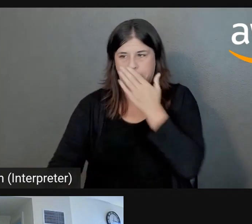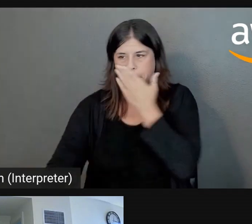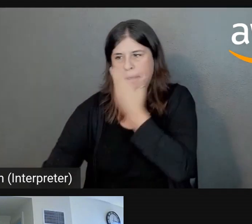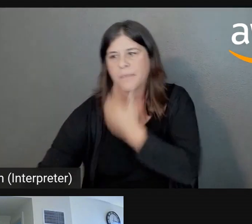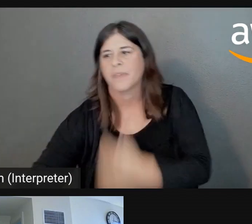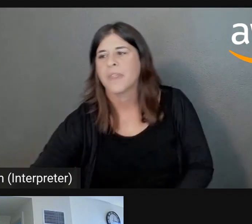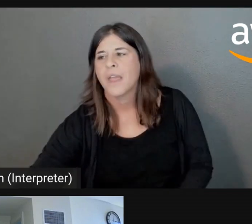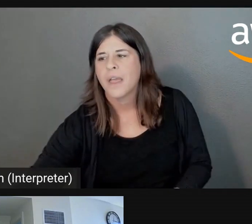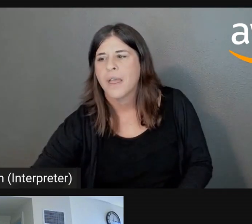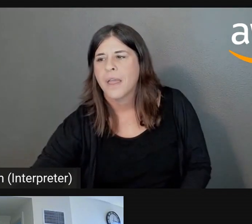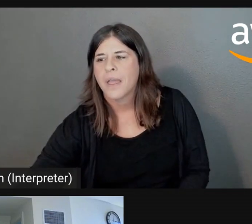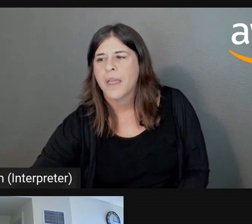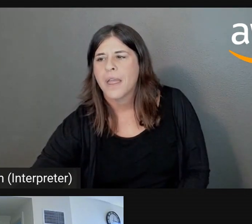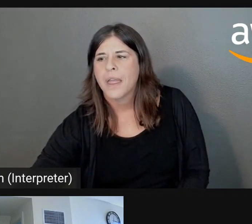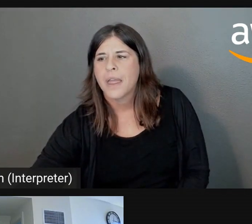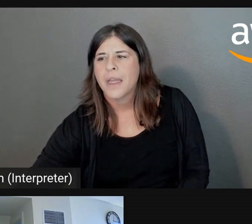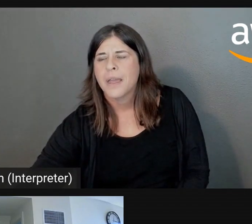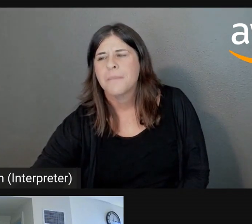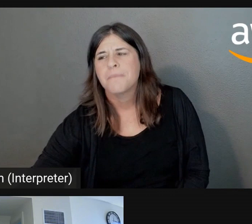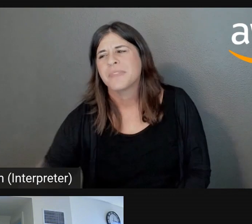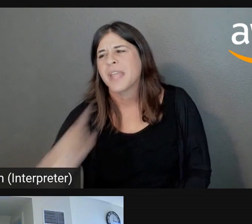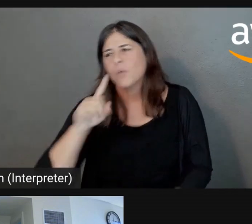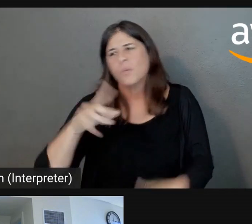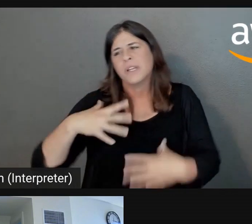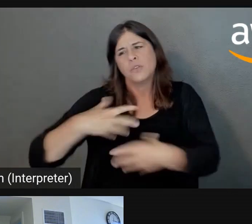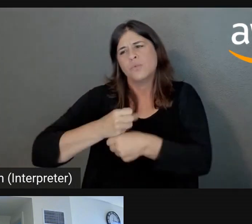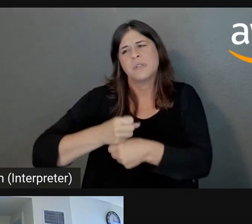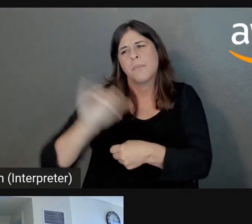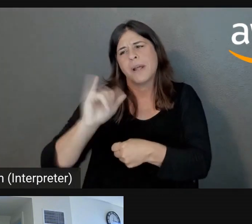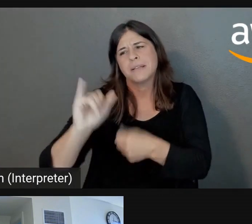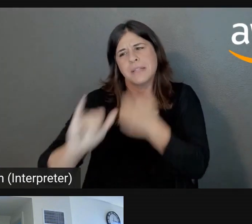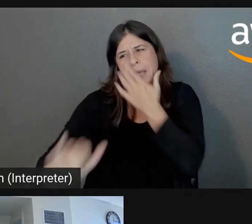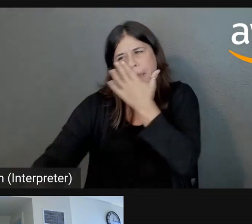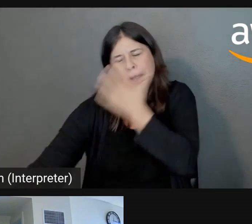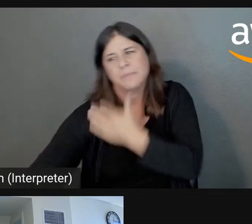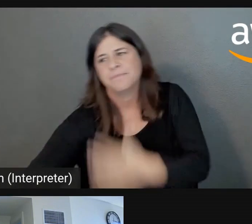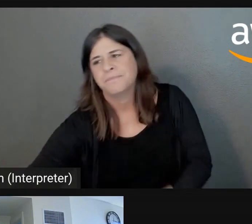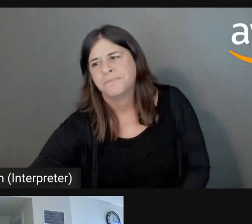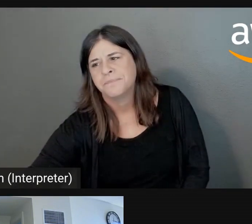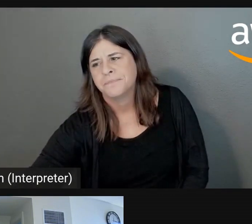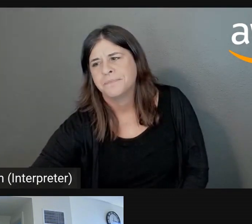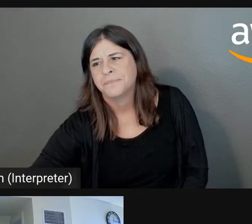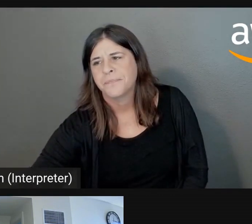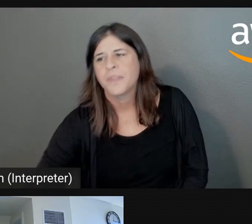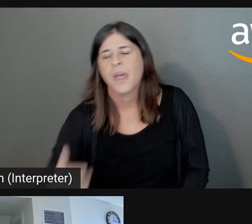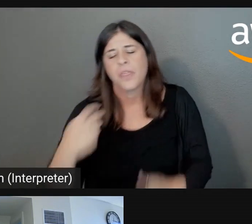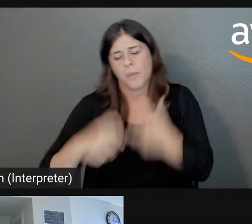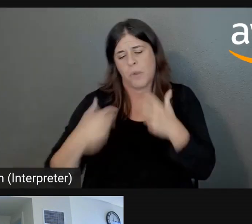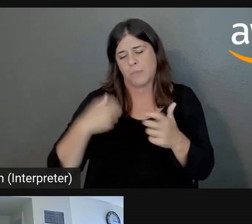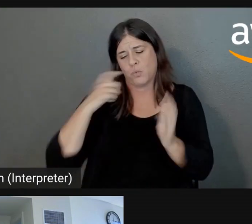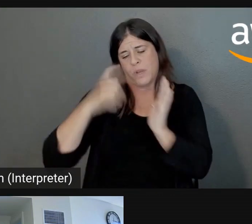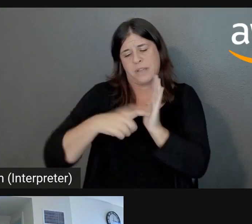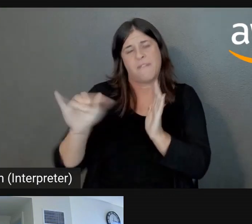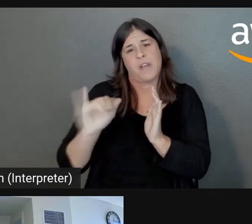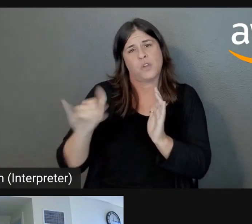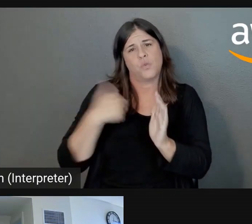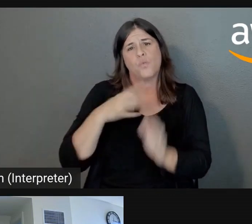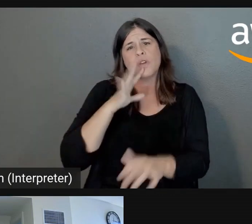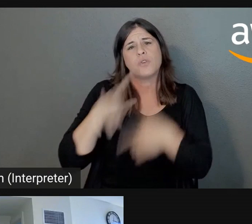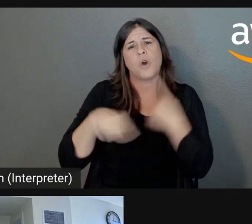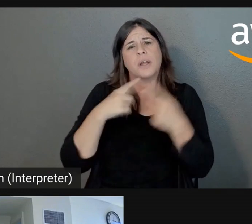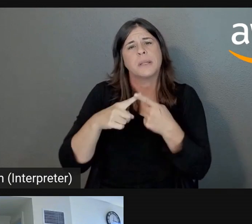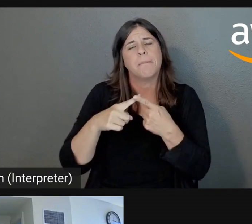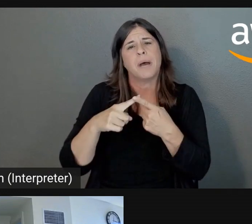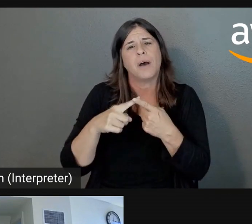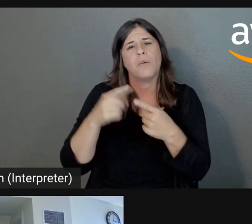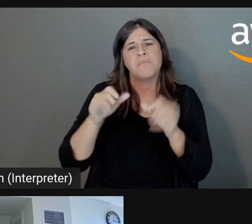Okay. Yeah, and just to summarize, like, right, like the problems that we also identified before, right, like we talked about the consistency